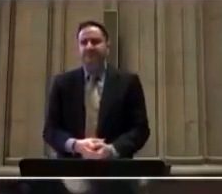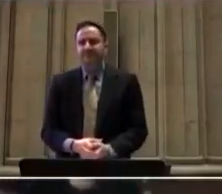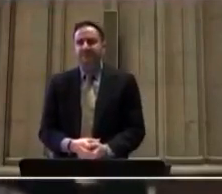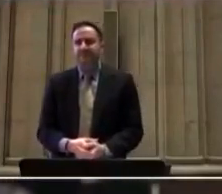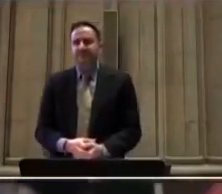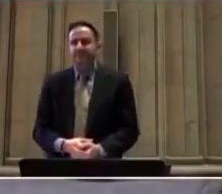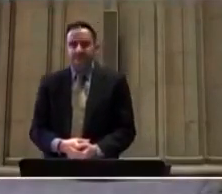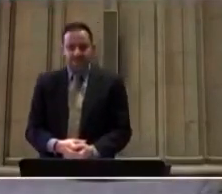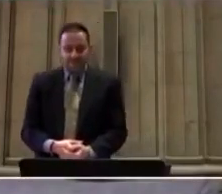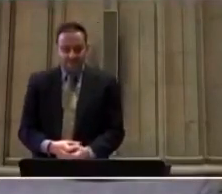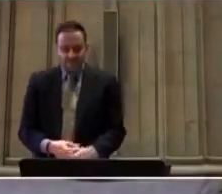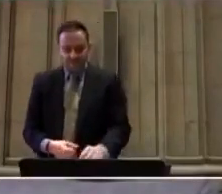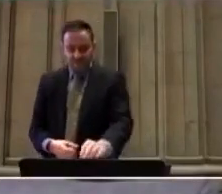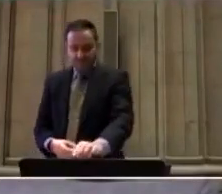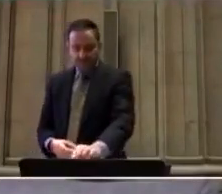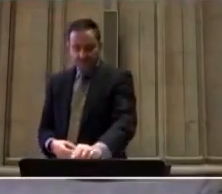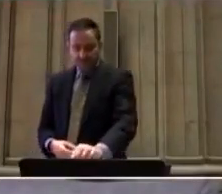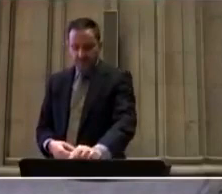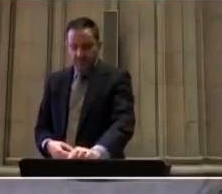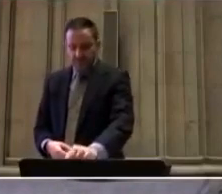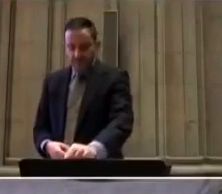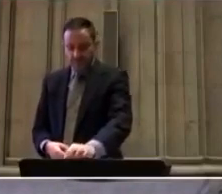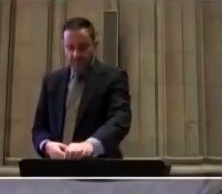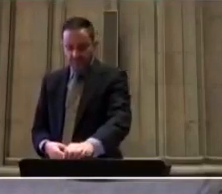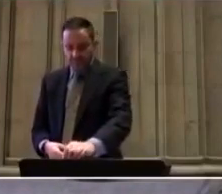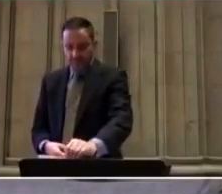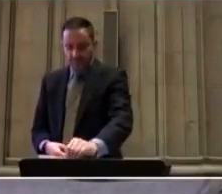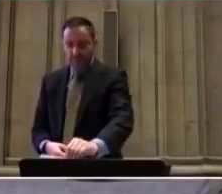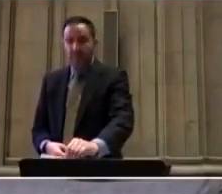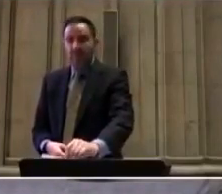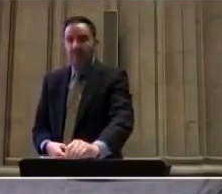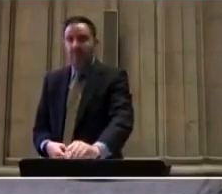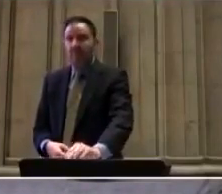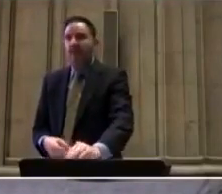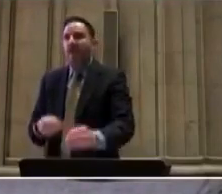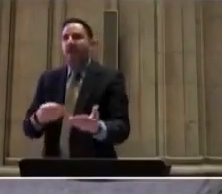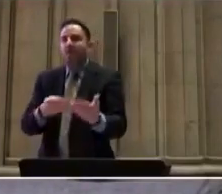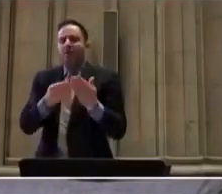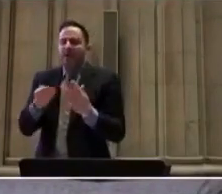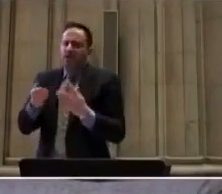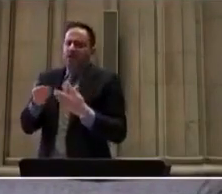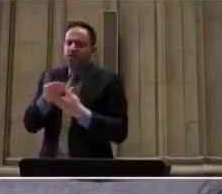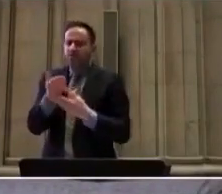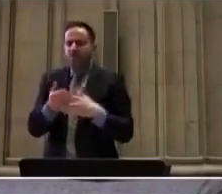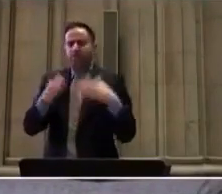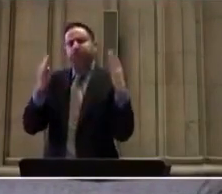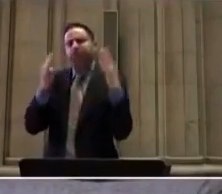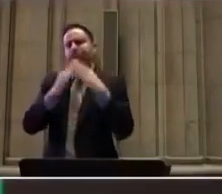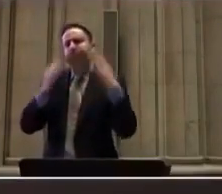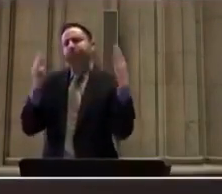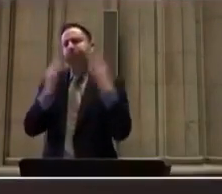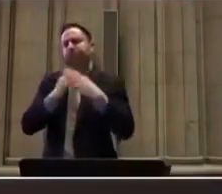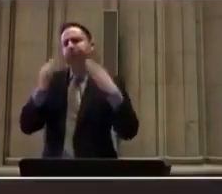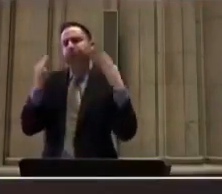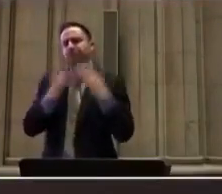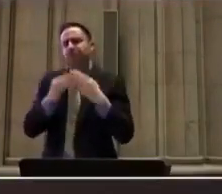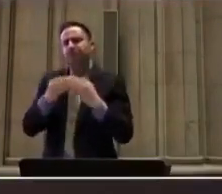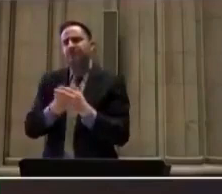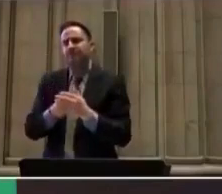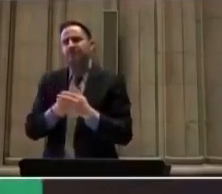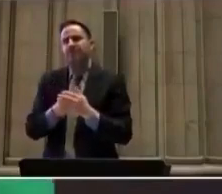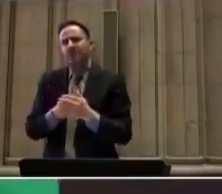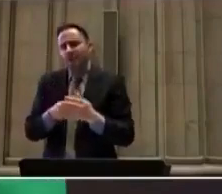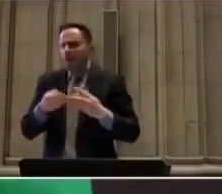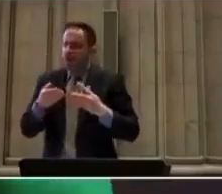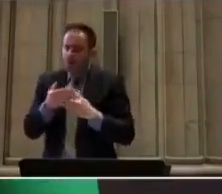He's brought me through hard trials. He's brought me through